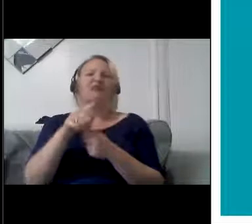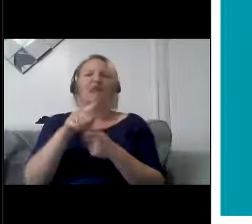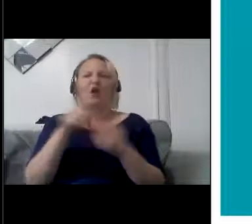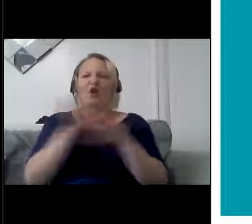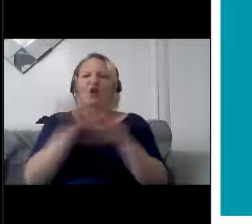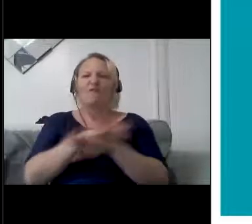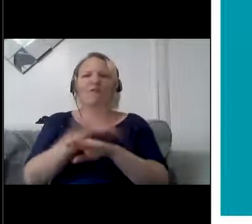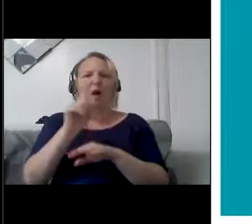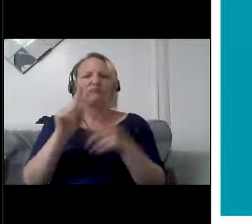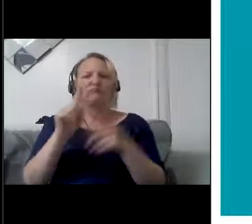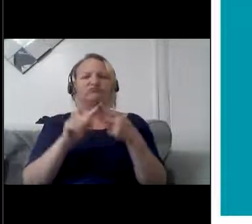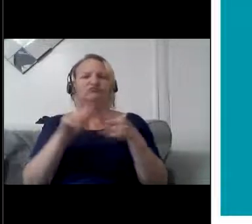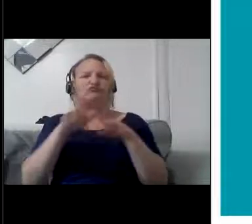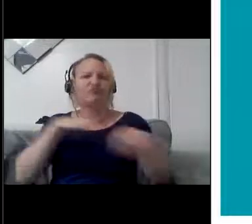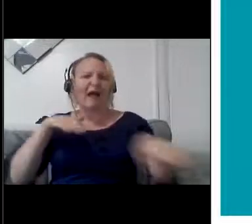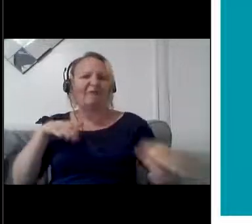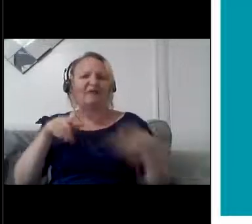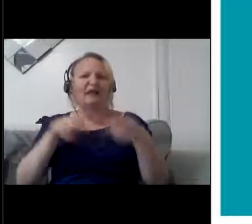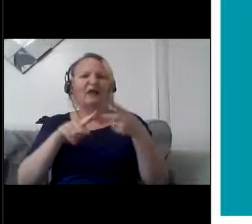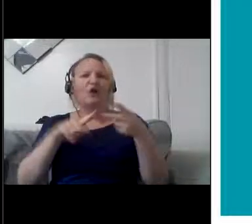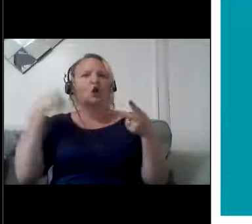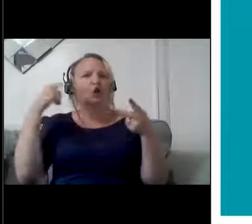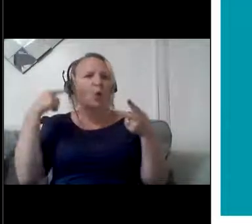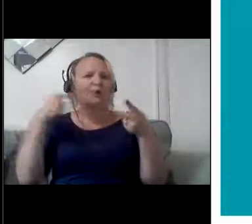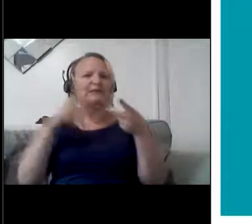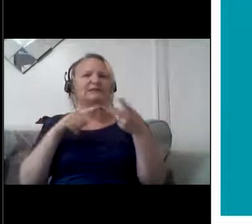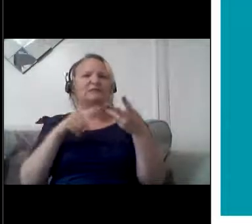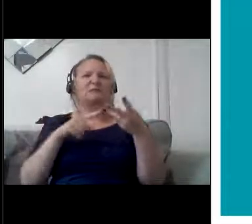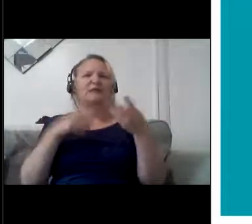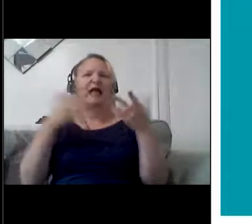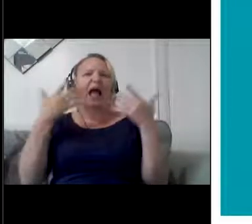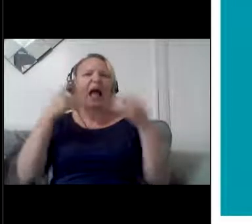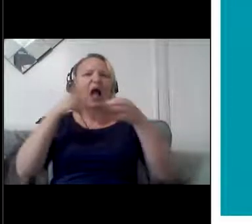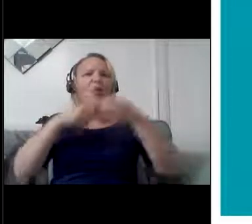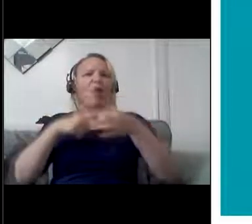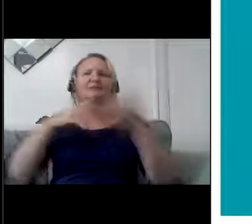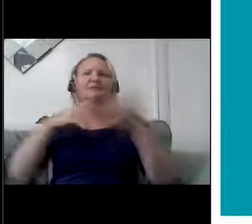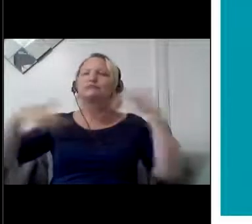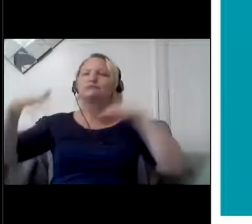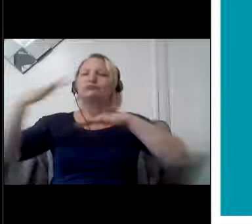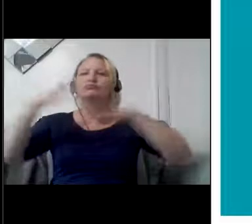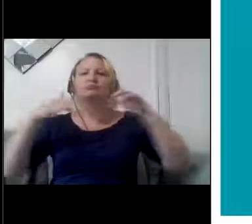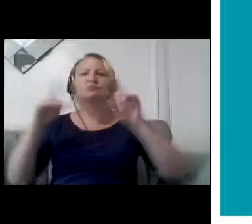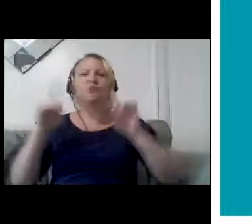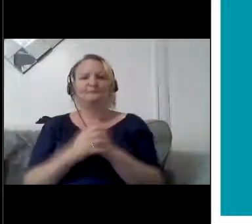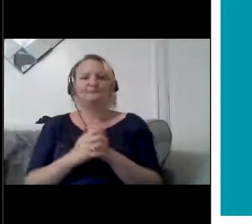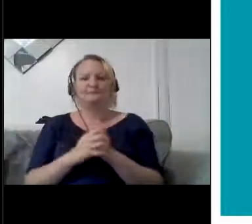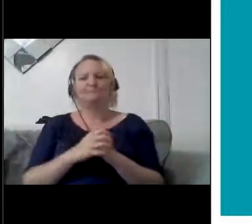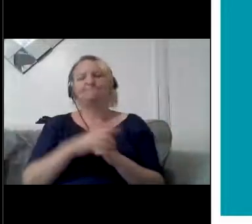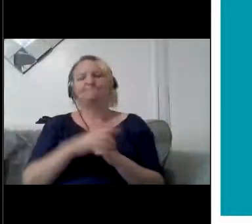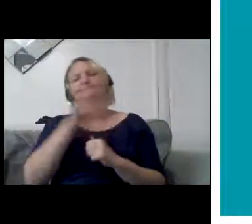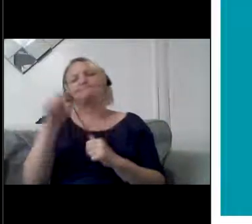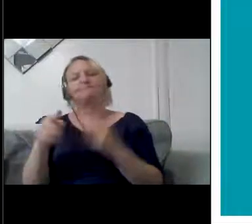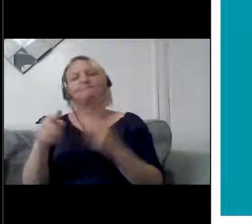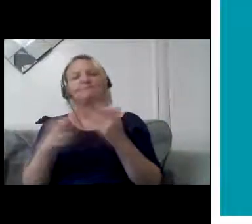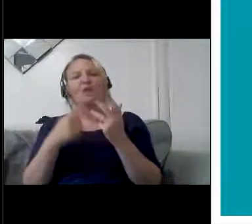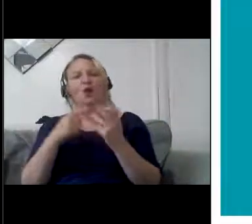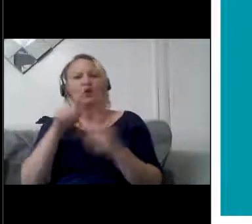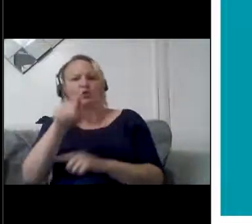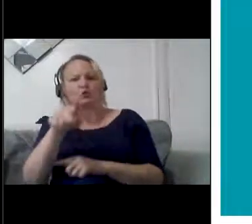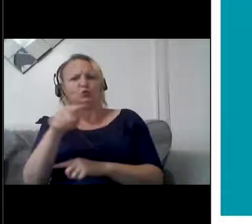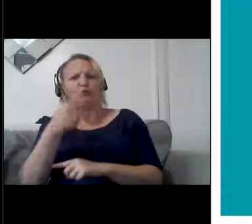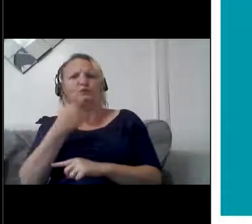noise, and air quality that you might be interested in. The You Said We Did document is a summary of responses received during our